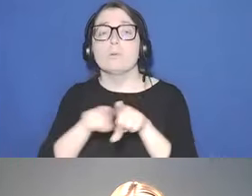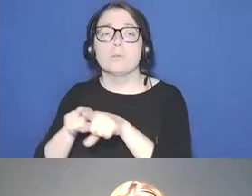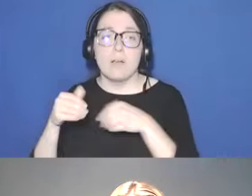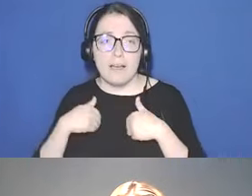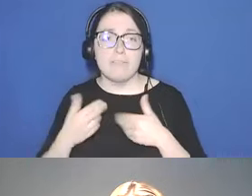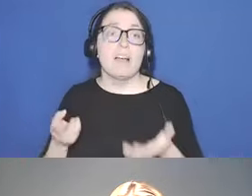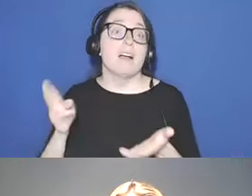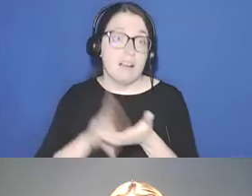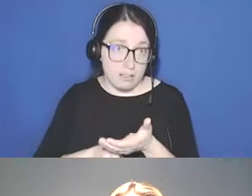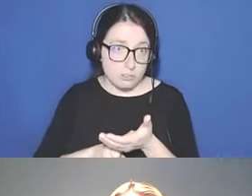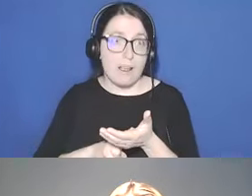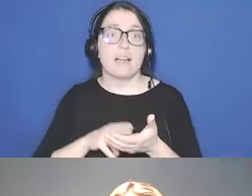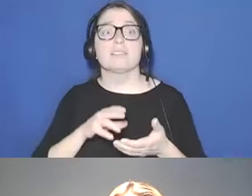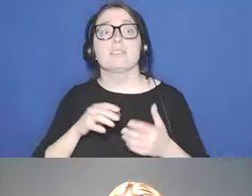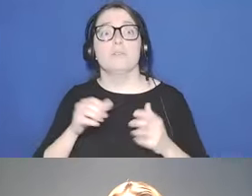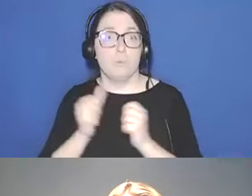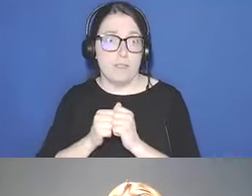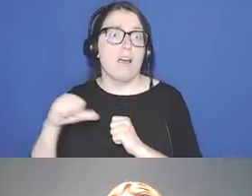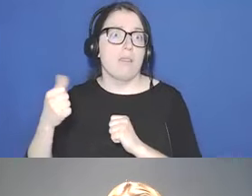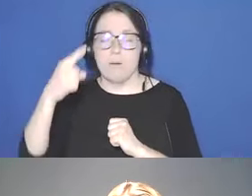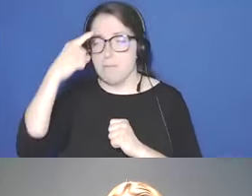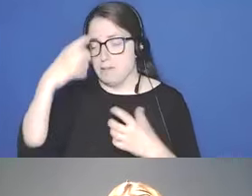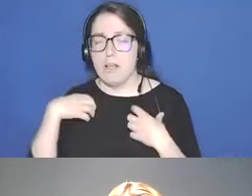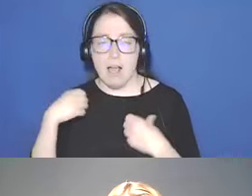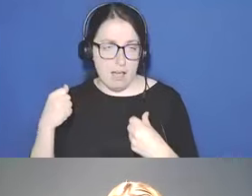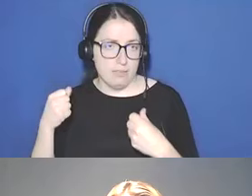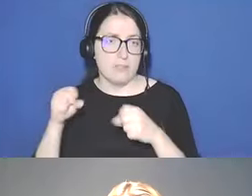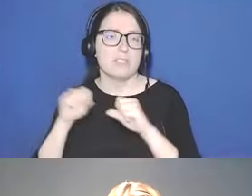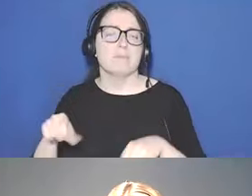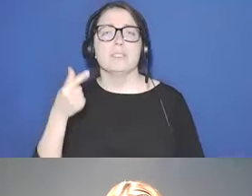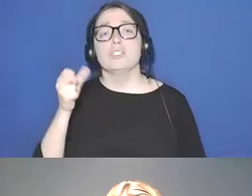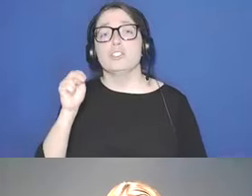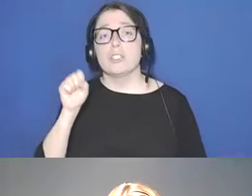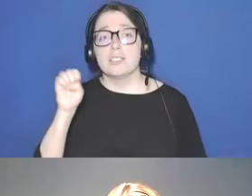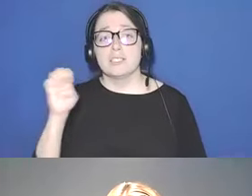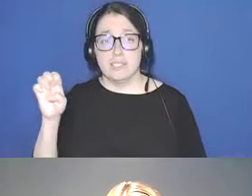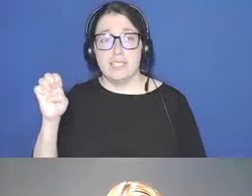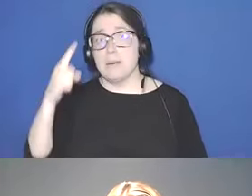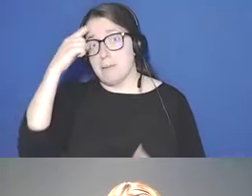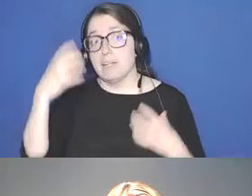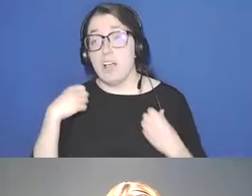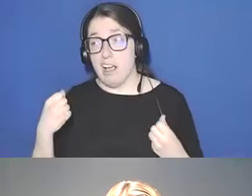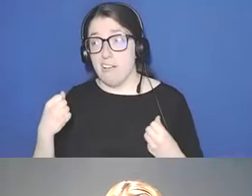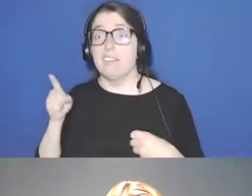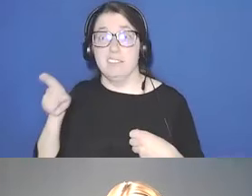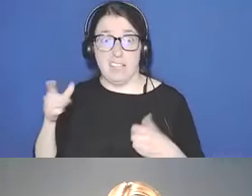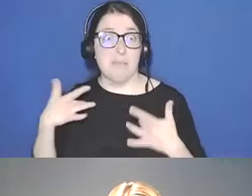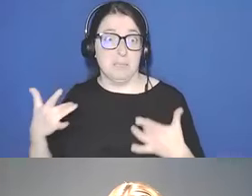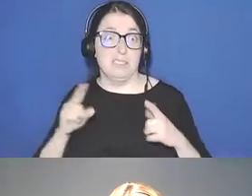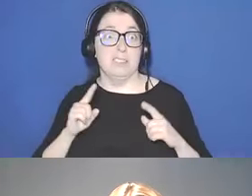and embedding with mental health systems. Genesee Mental Health goes to many schools. That's part